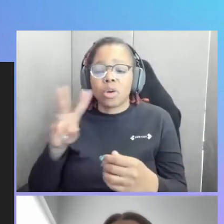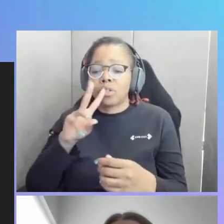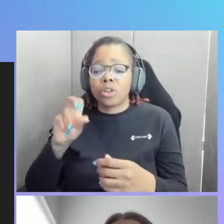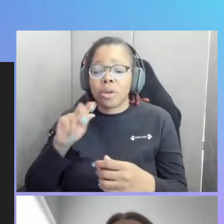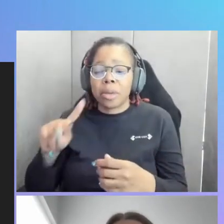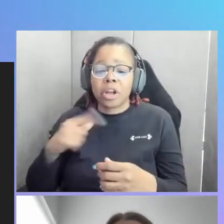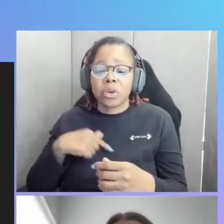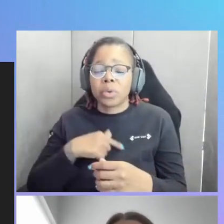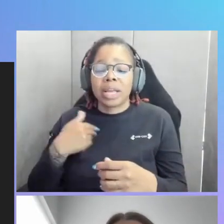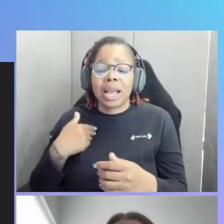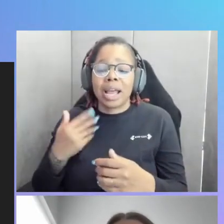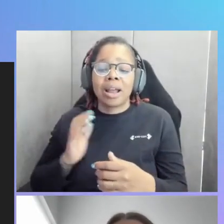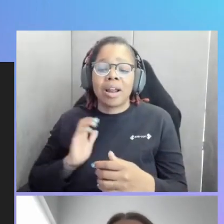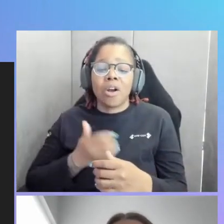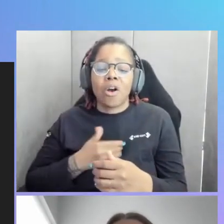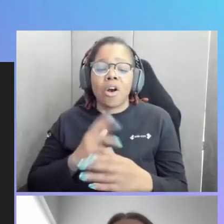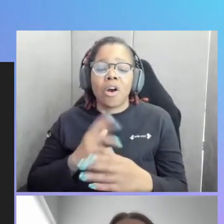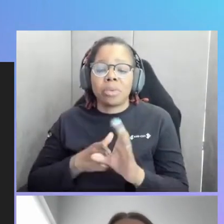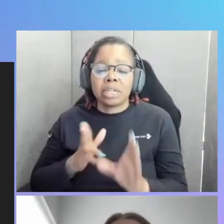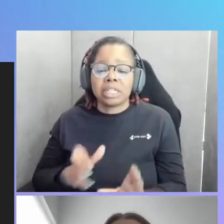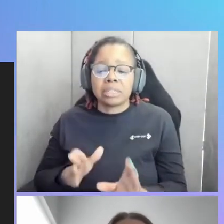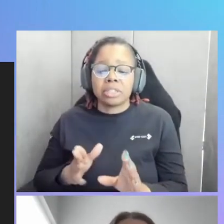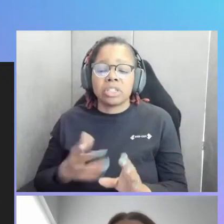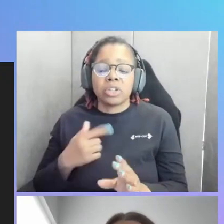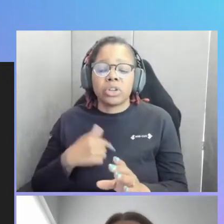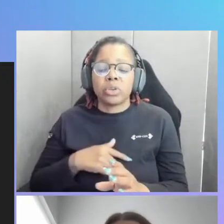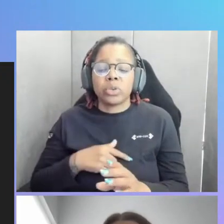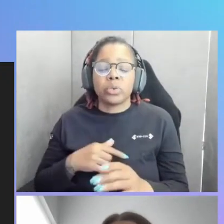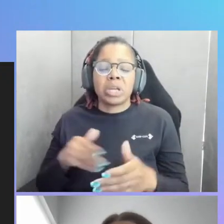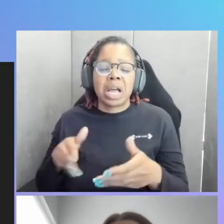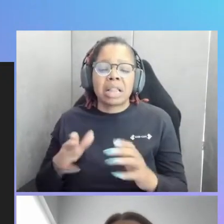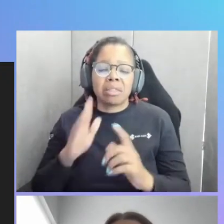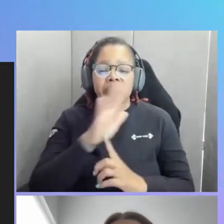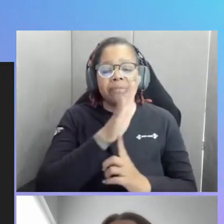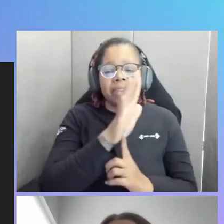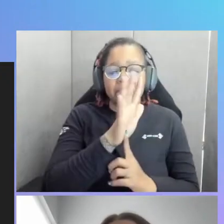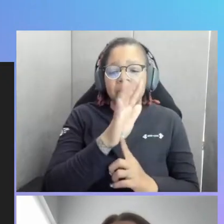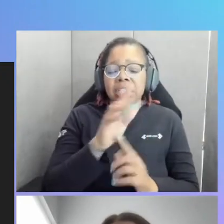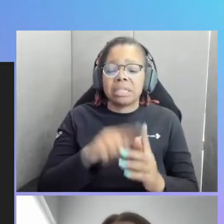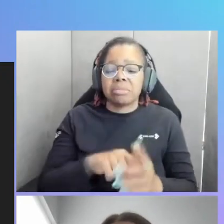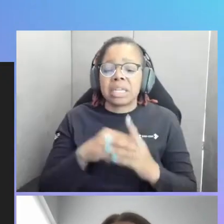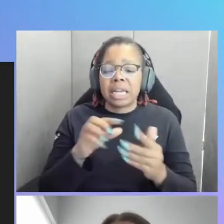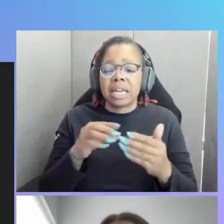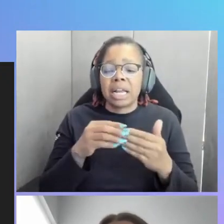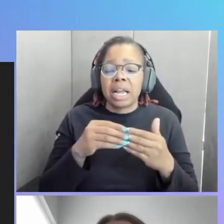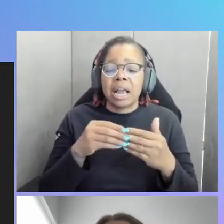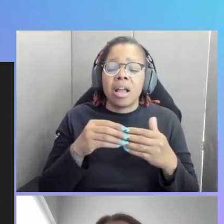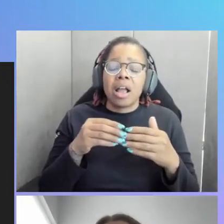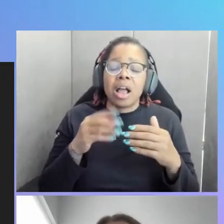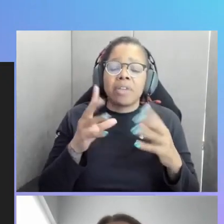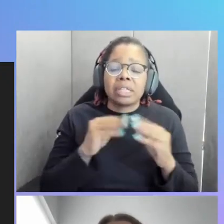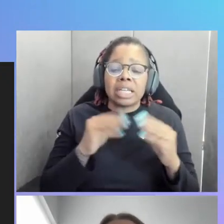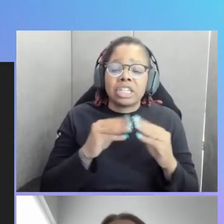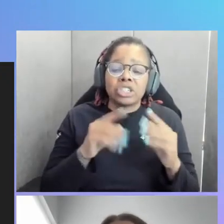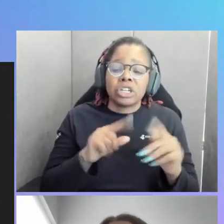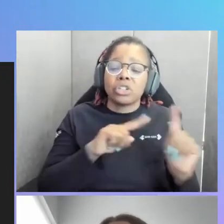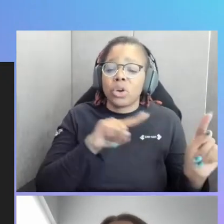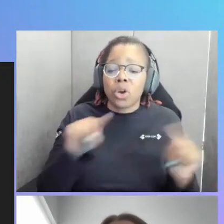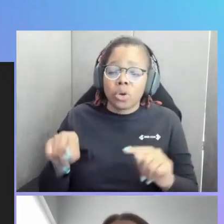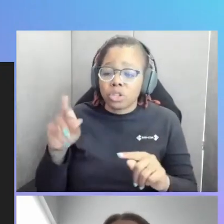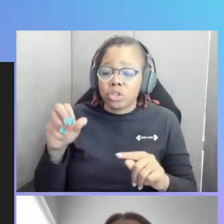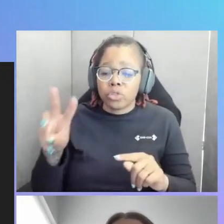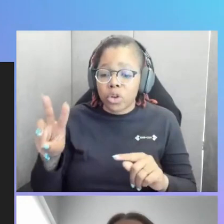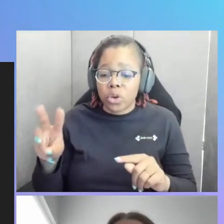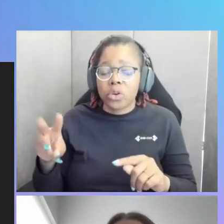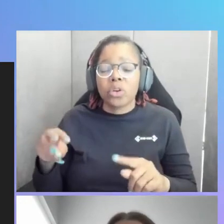had our participants, we buffered 5 minutes at the beginning of sessions to go on over to the Peloton row. Our participants